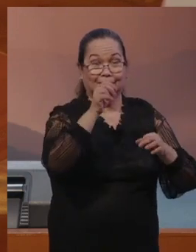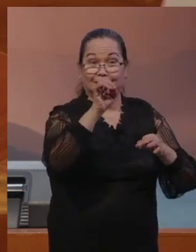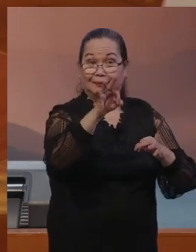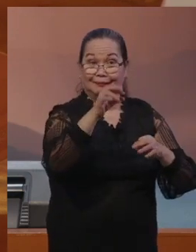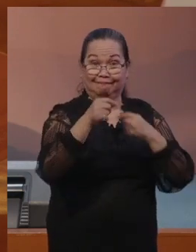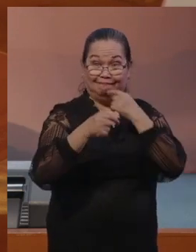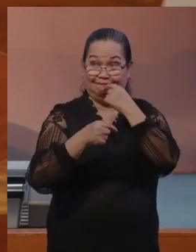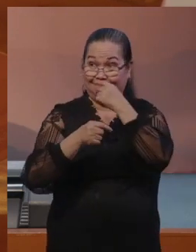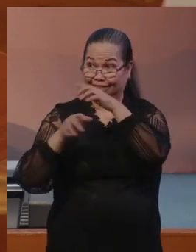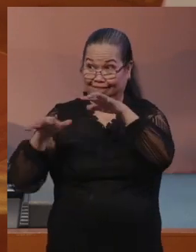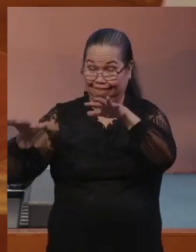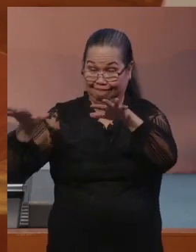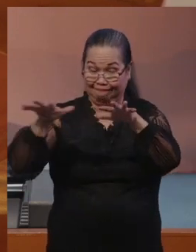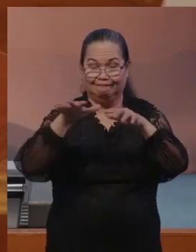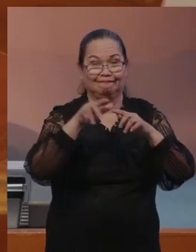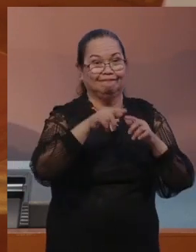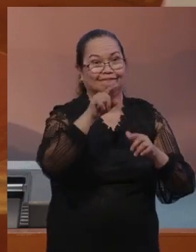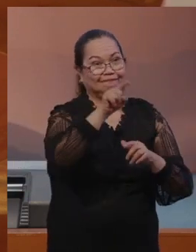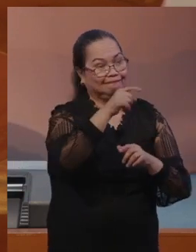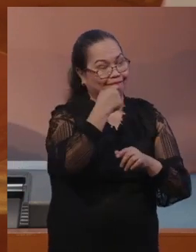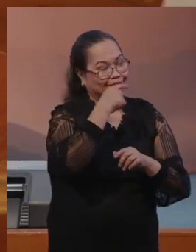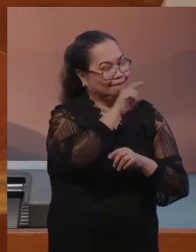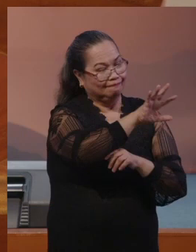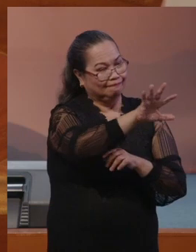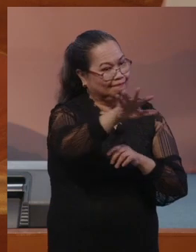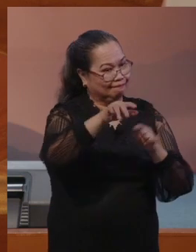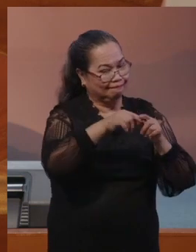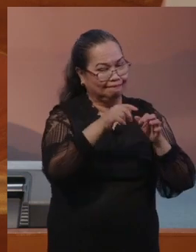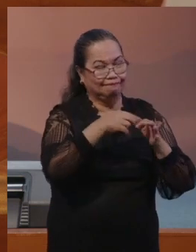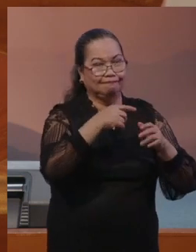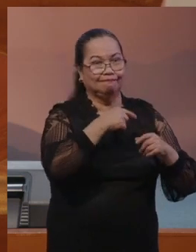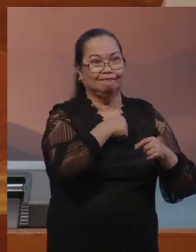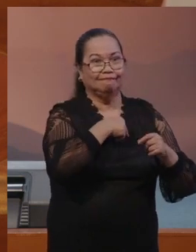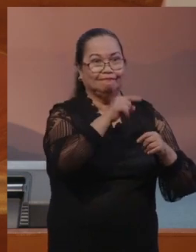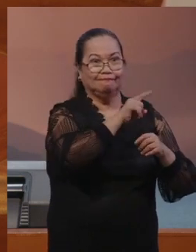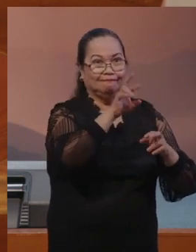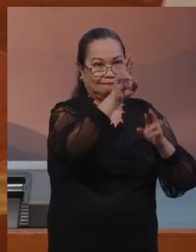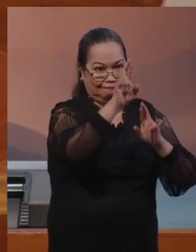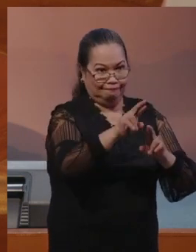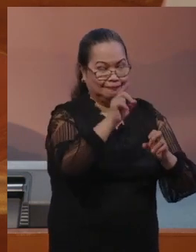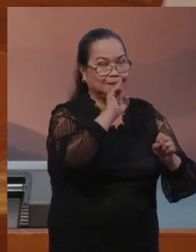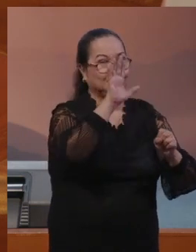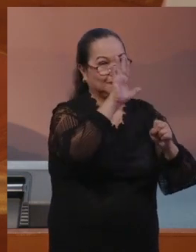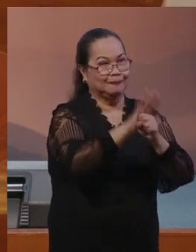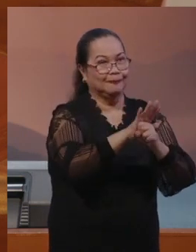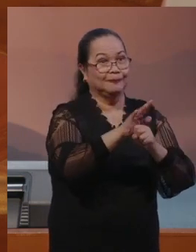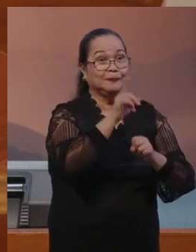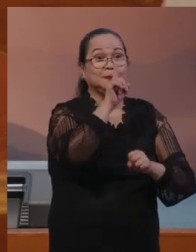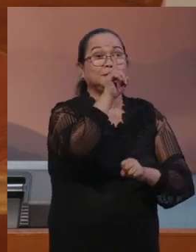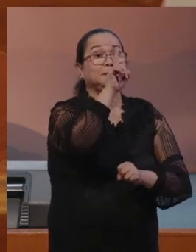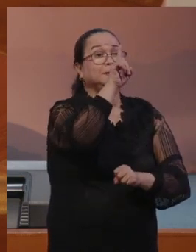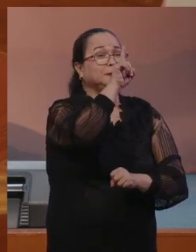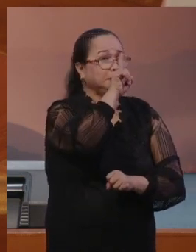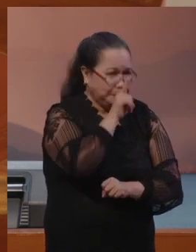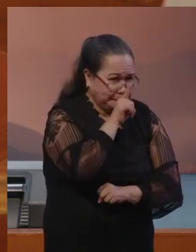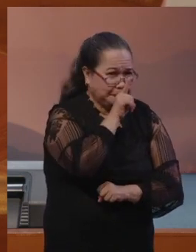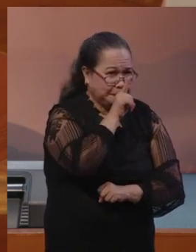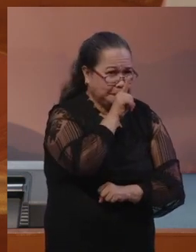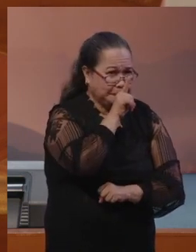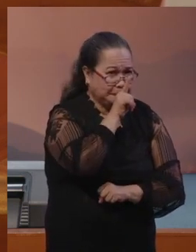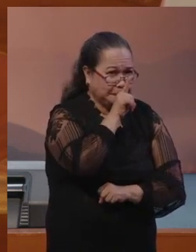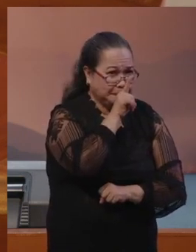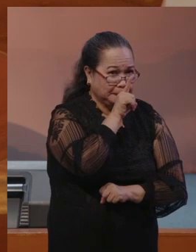you tell this business of ours, then we shall be guiltless with respect to your oath that you have made us swear.